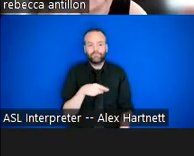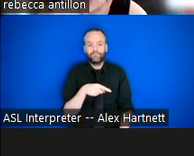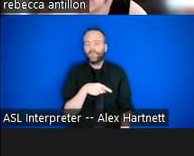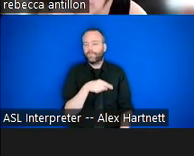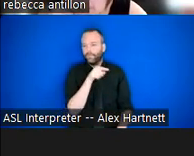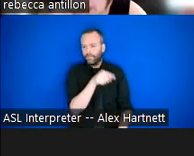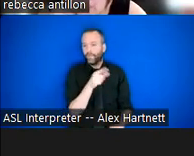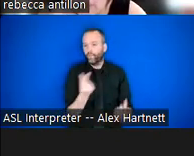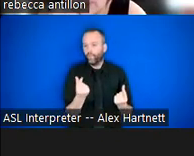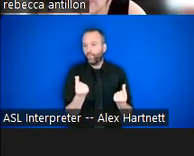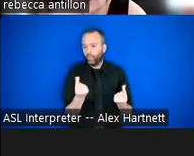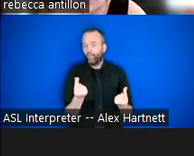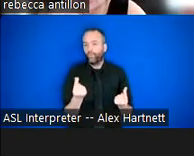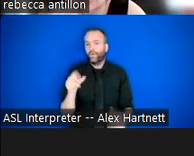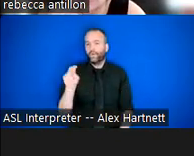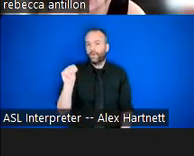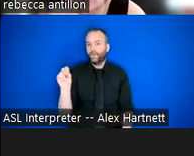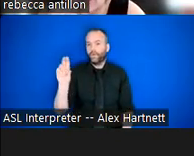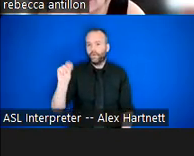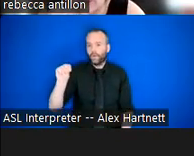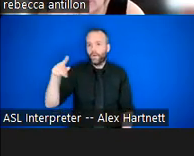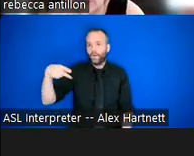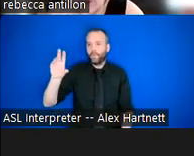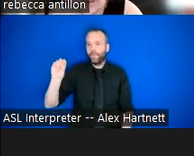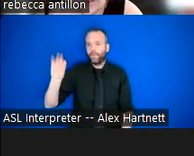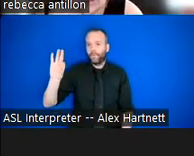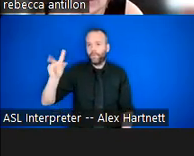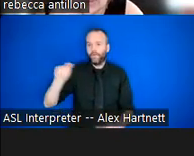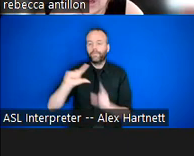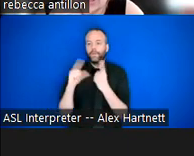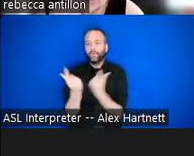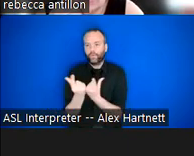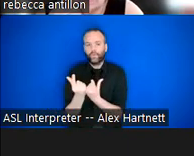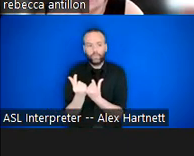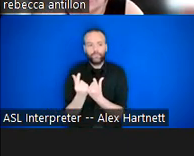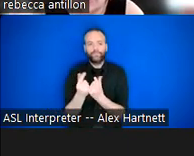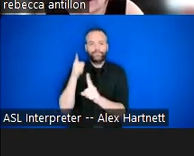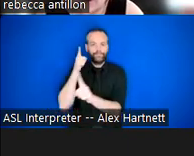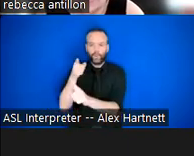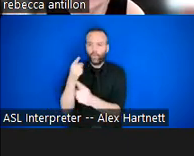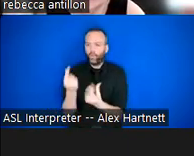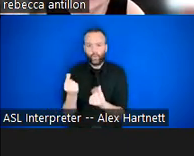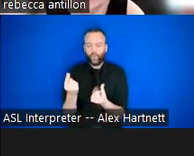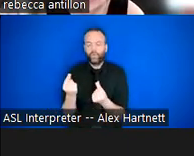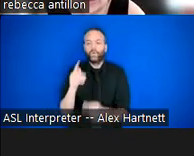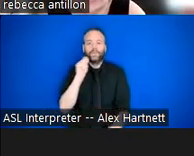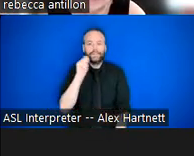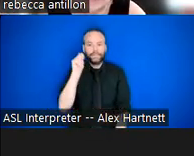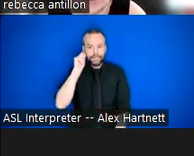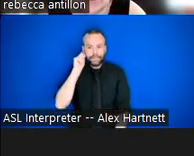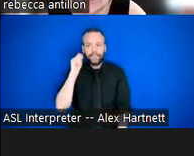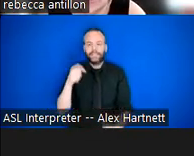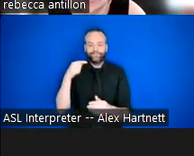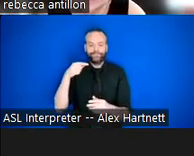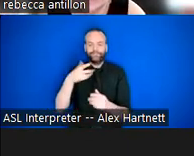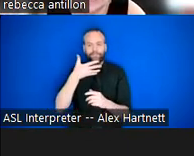on suicide prevention efforts among our LGBTQ plus youth. The Trevor Project does offer crisis intervention, resources,